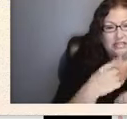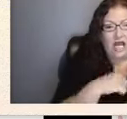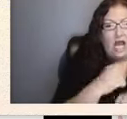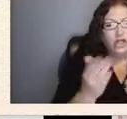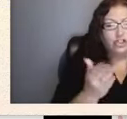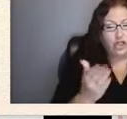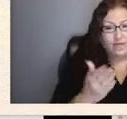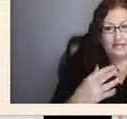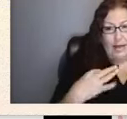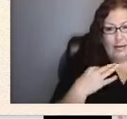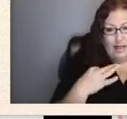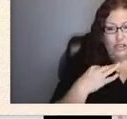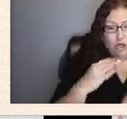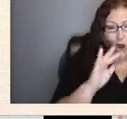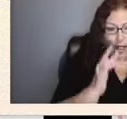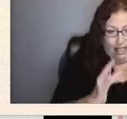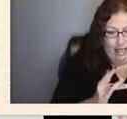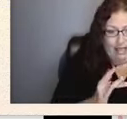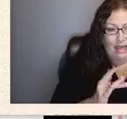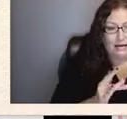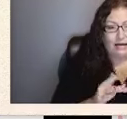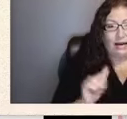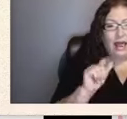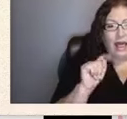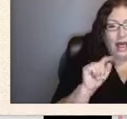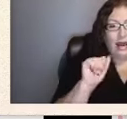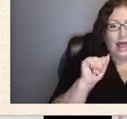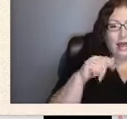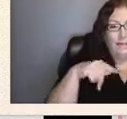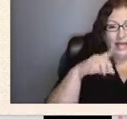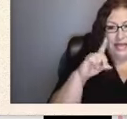application online at